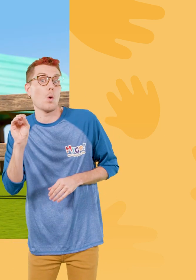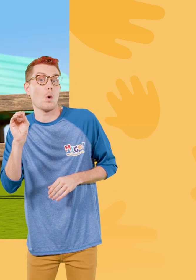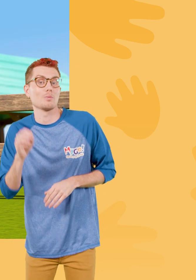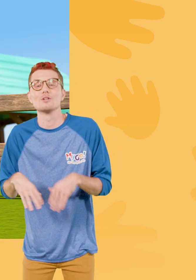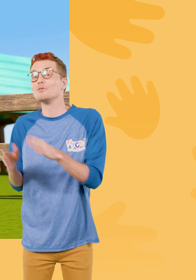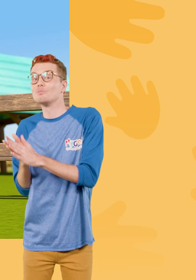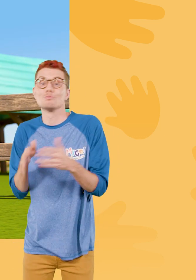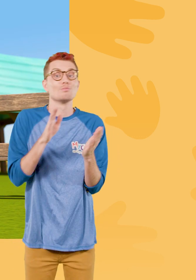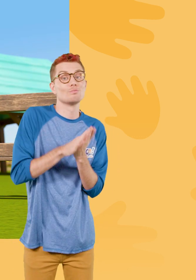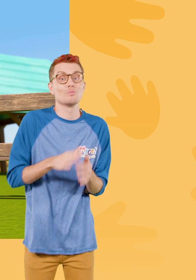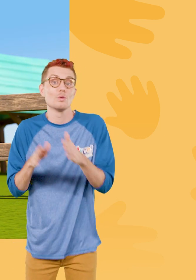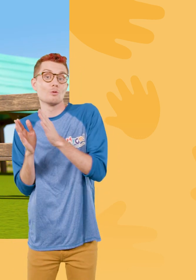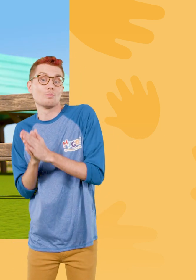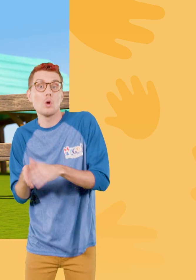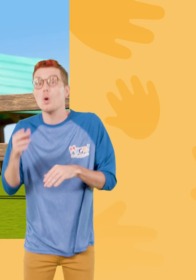G-O,